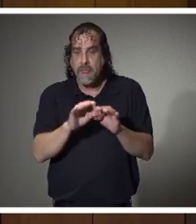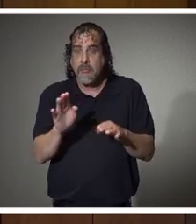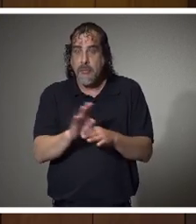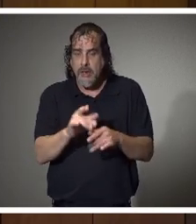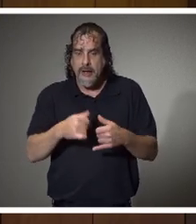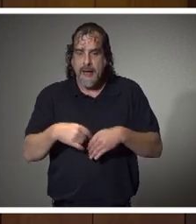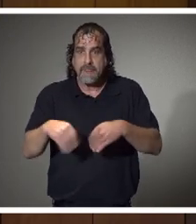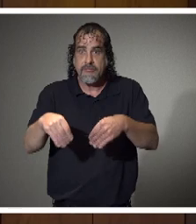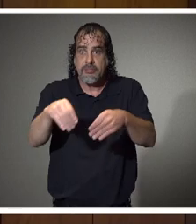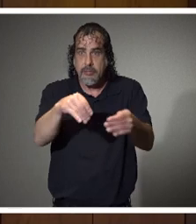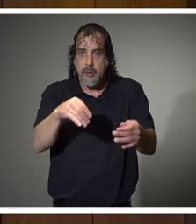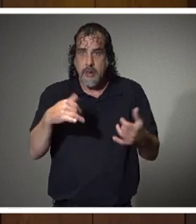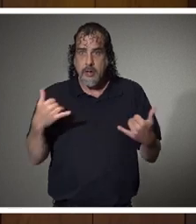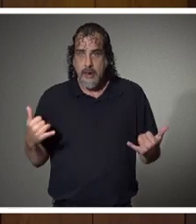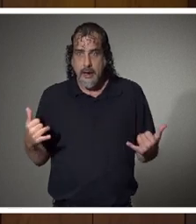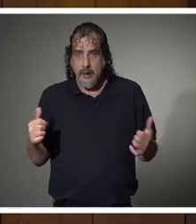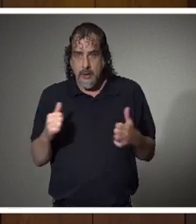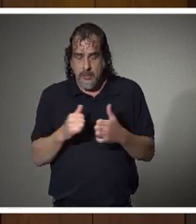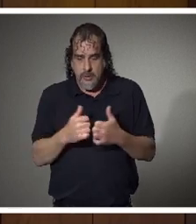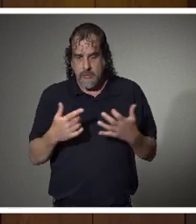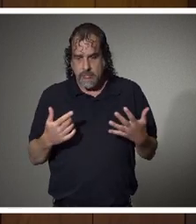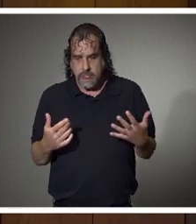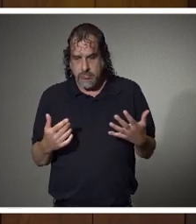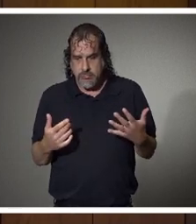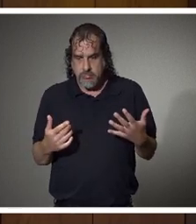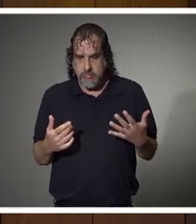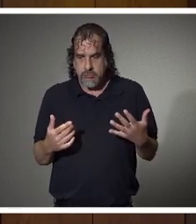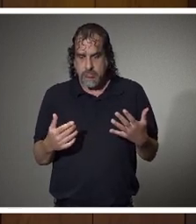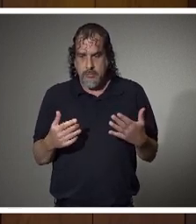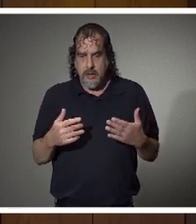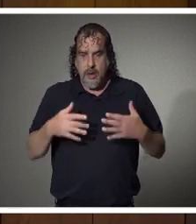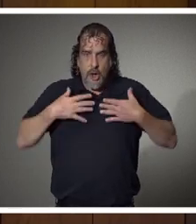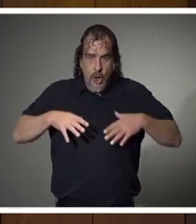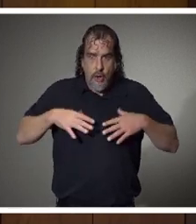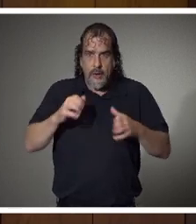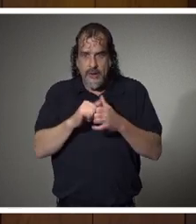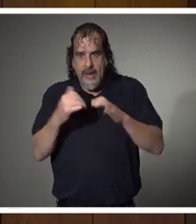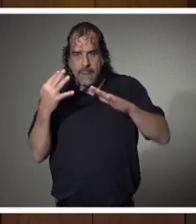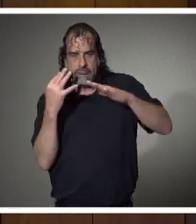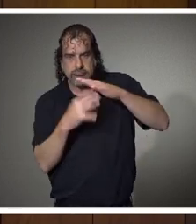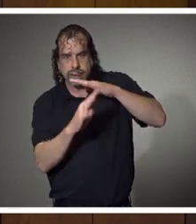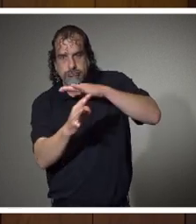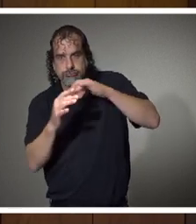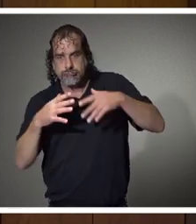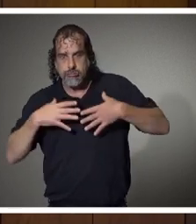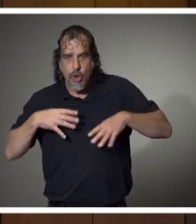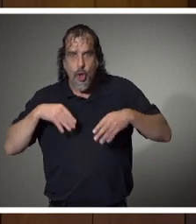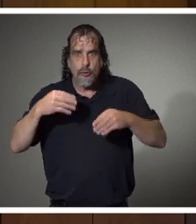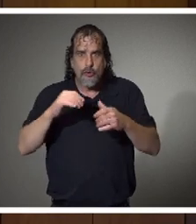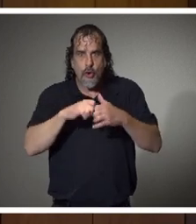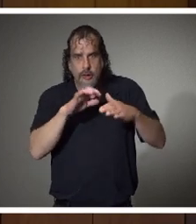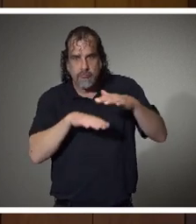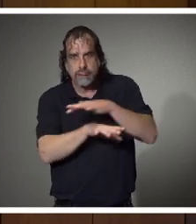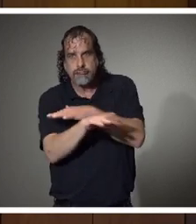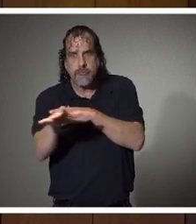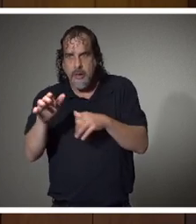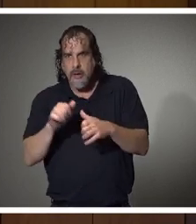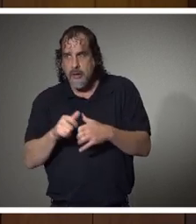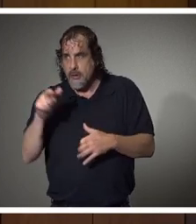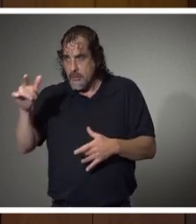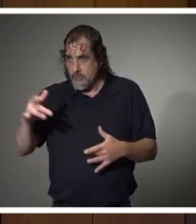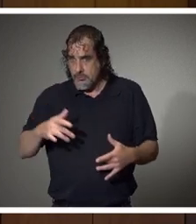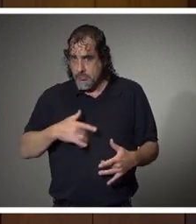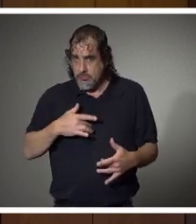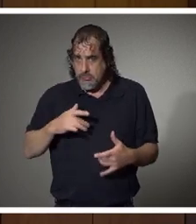with retail businesses being able to have some foot traffic, even if it's at 50%, how hopeful are you guys that that